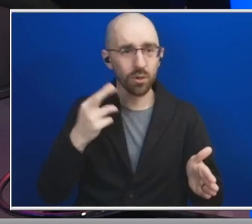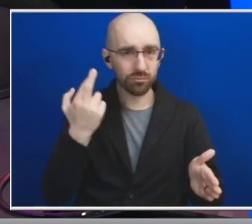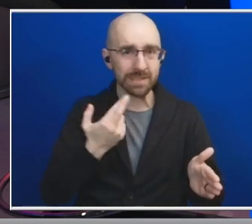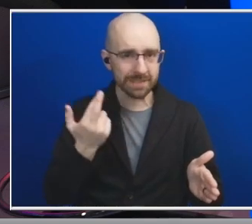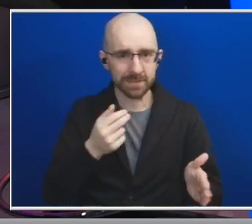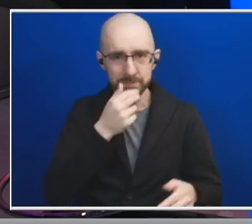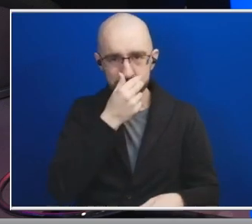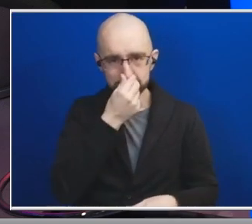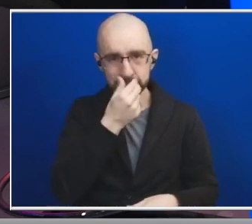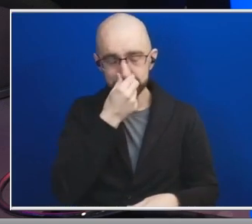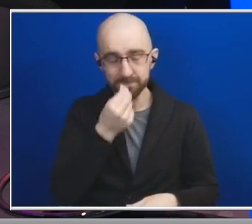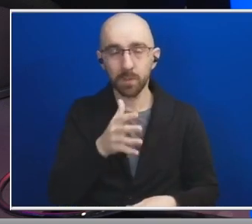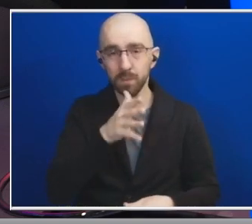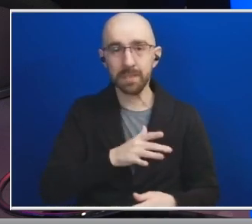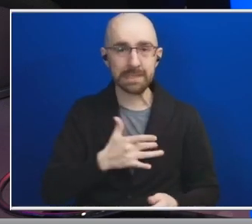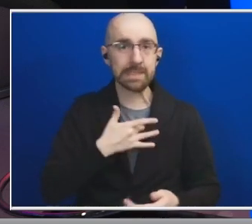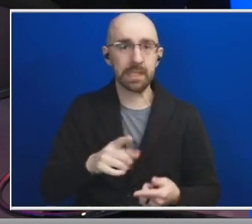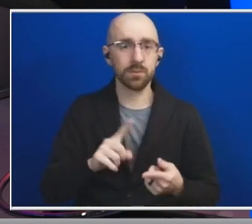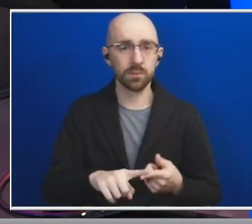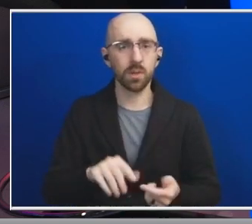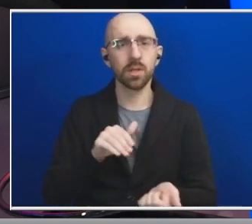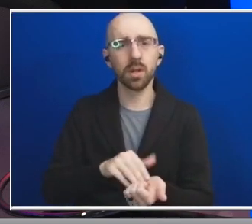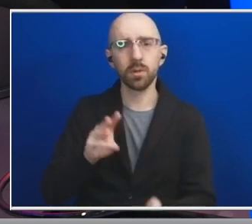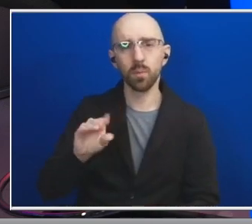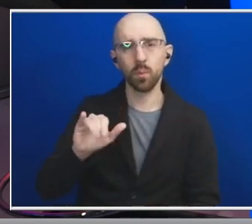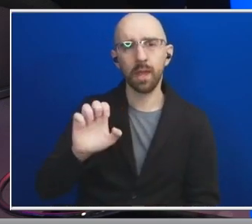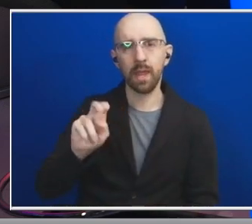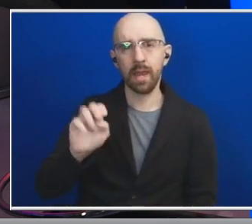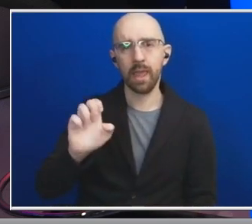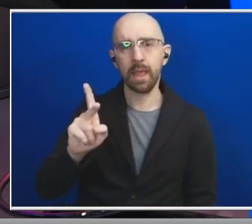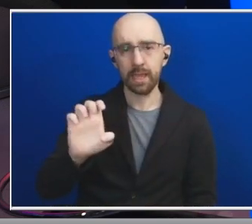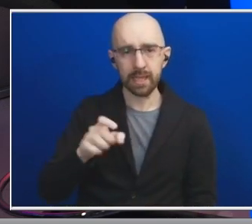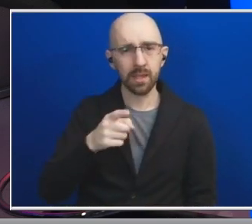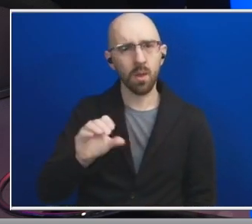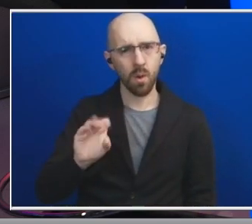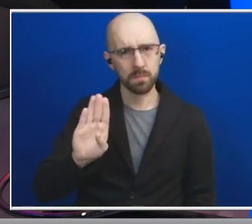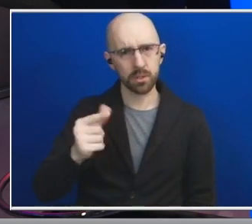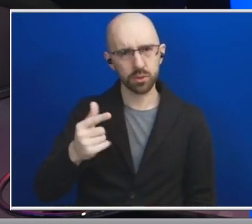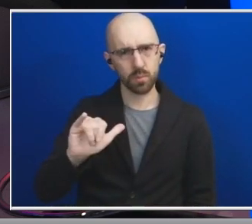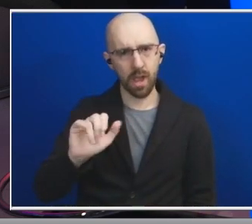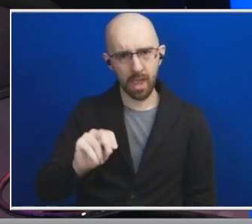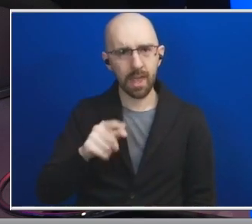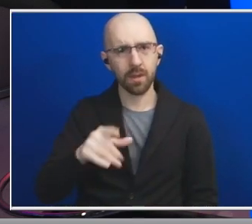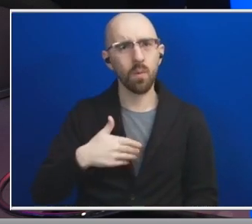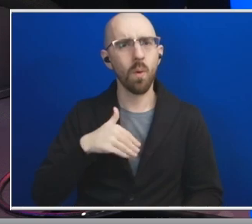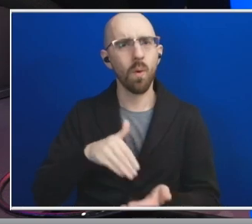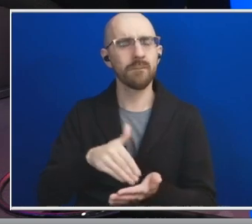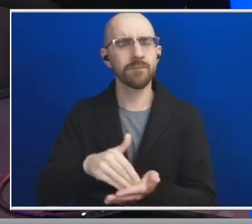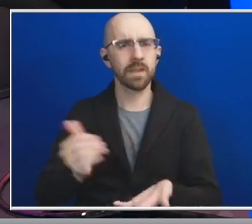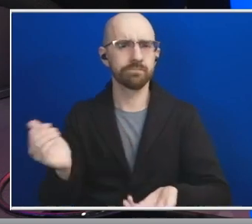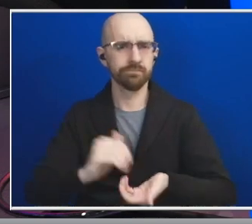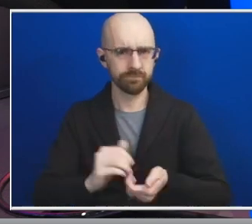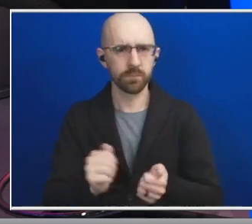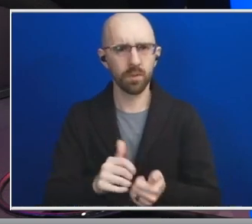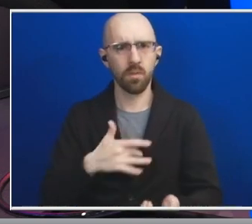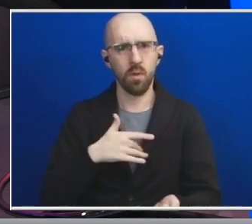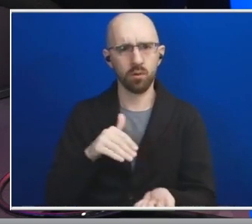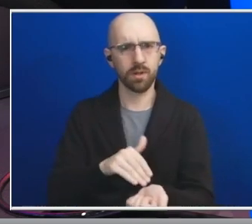that. Dr. Winicky, as an OBGYN, you often collaborate with cardiologists on this topic.